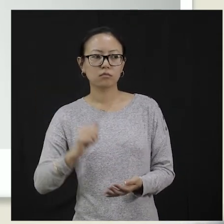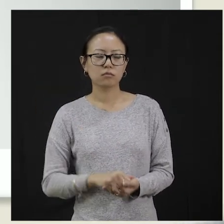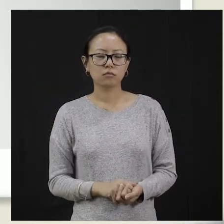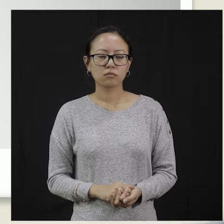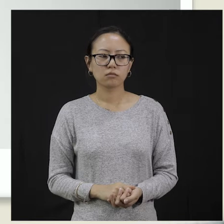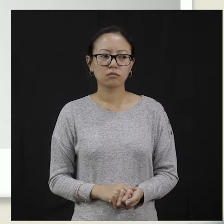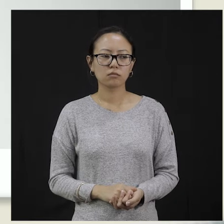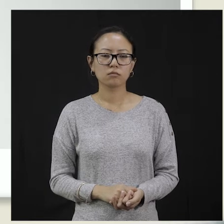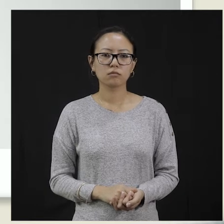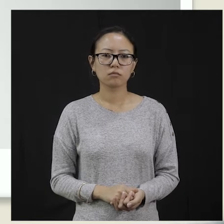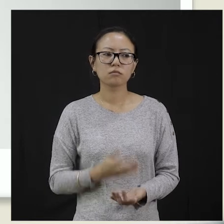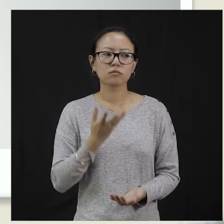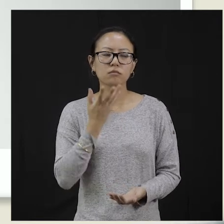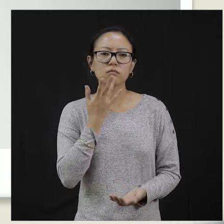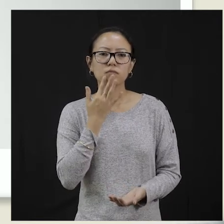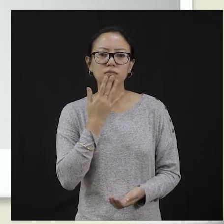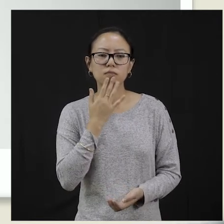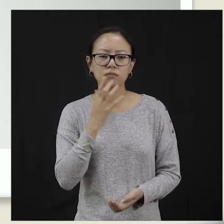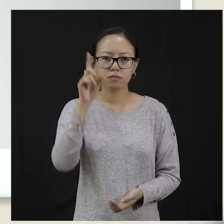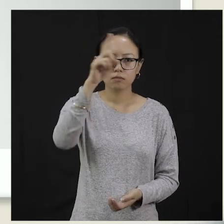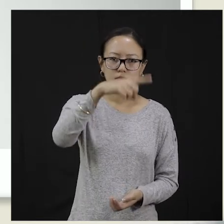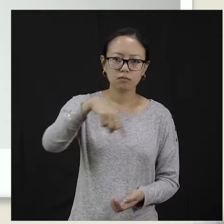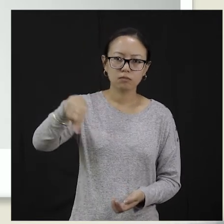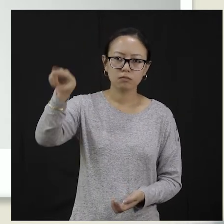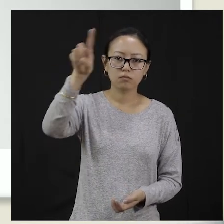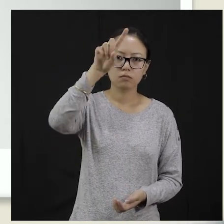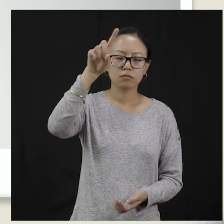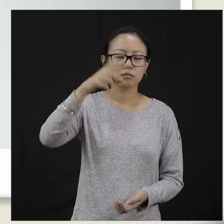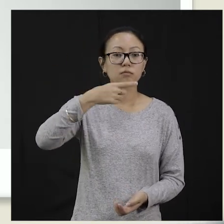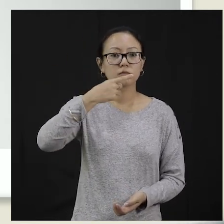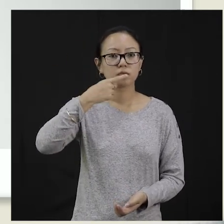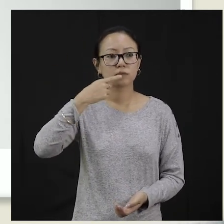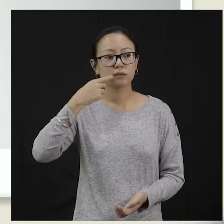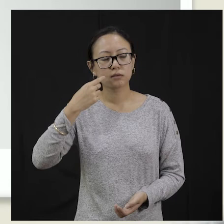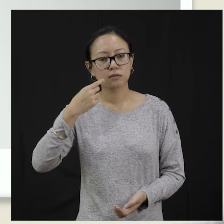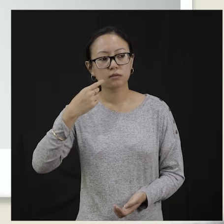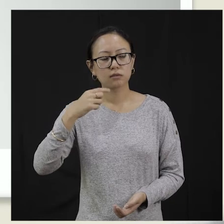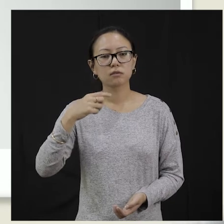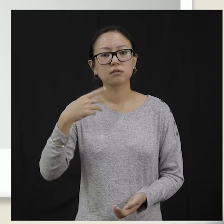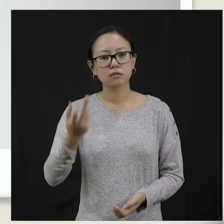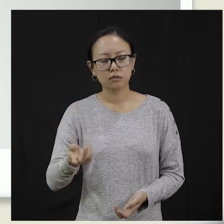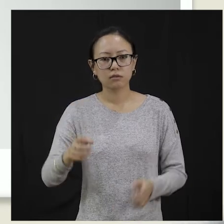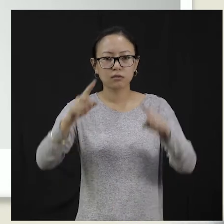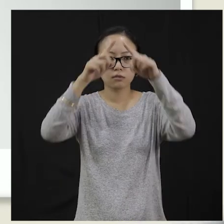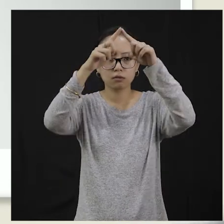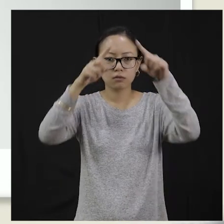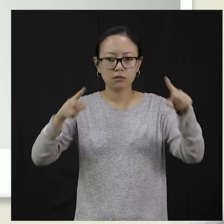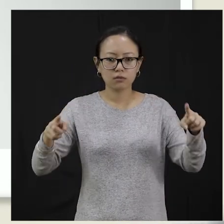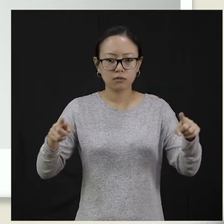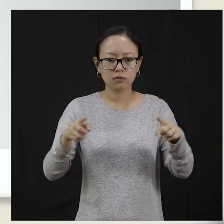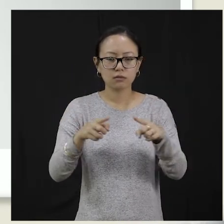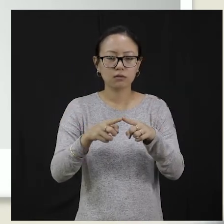Okay. You have to color the circle red and the triangles yellow.